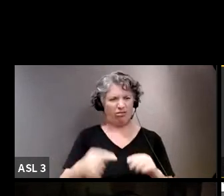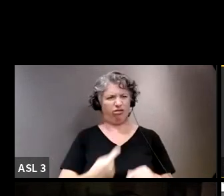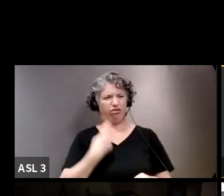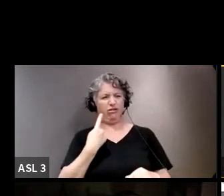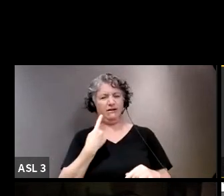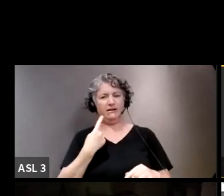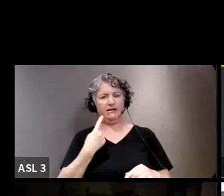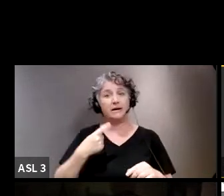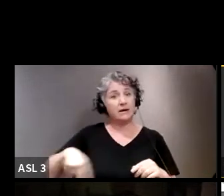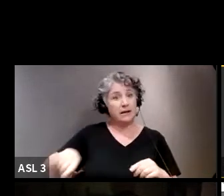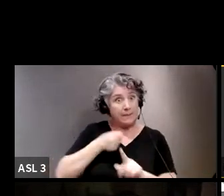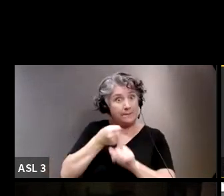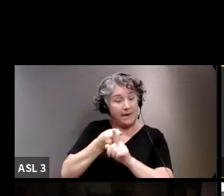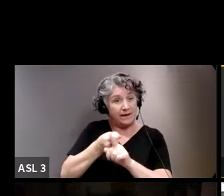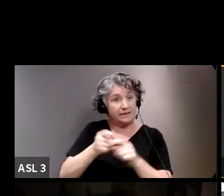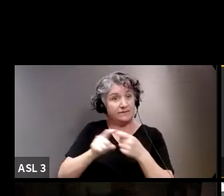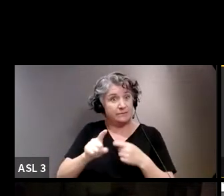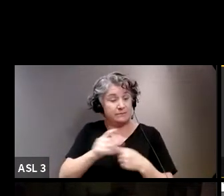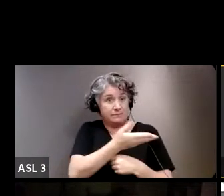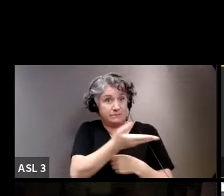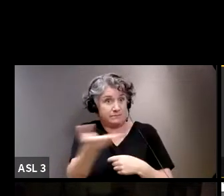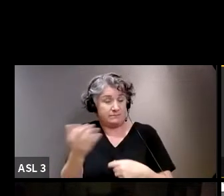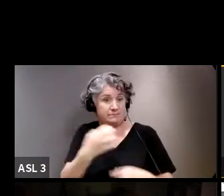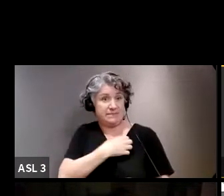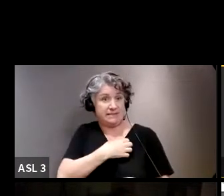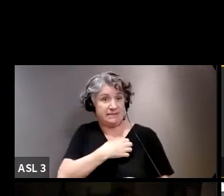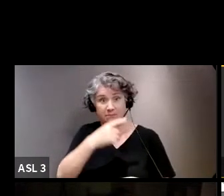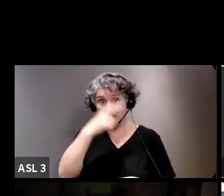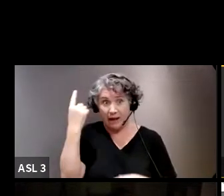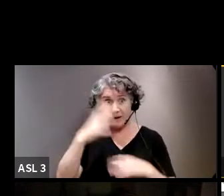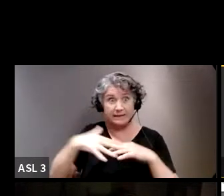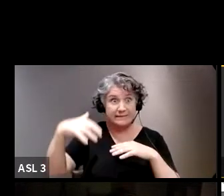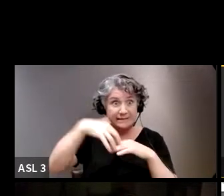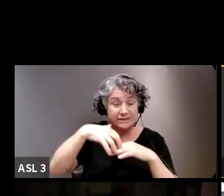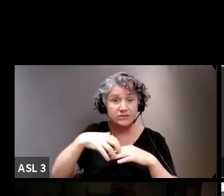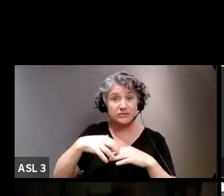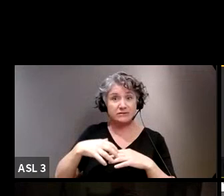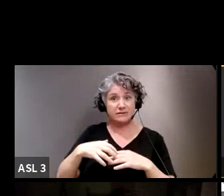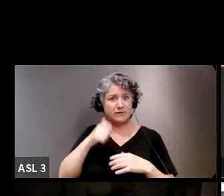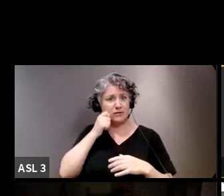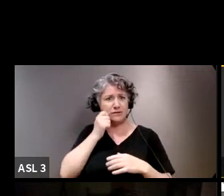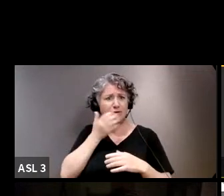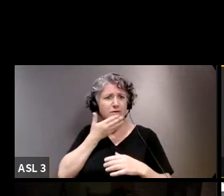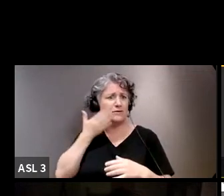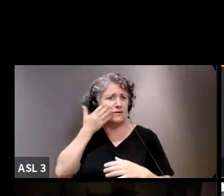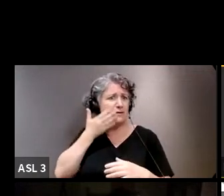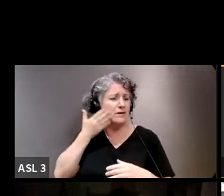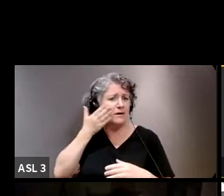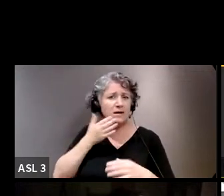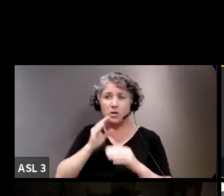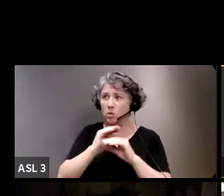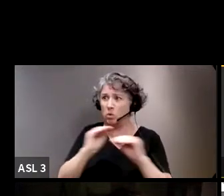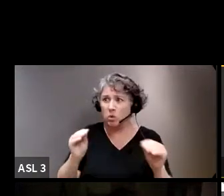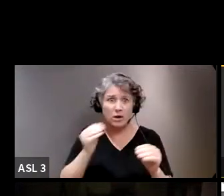um through those lift experiences people who are black and indigenous and racialized people who are unhoused who are street involved people who use